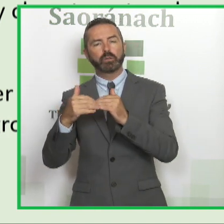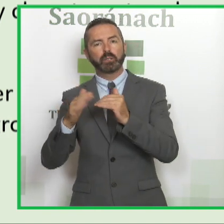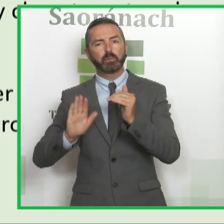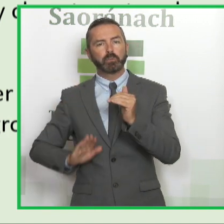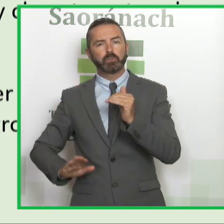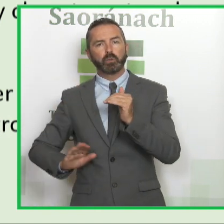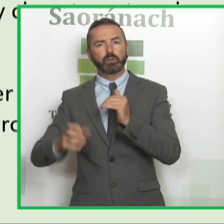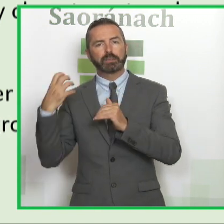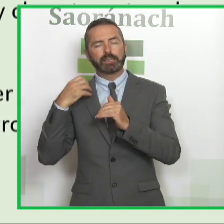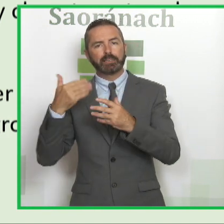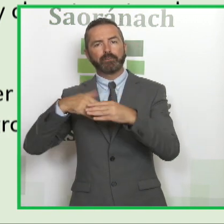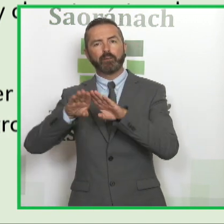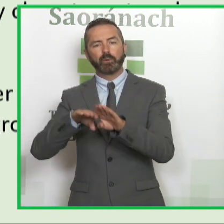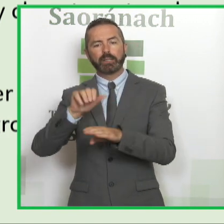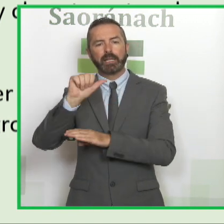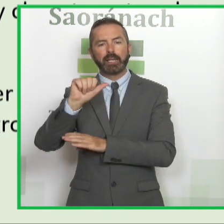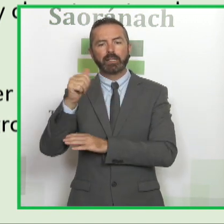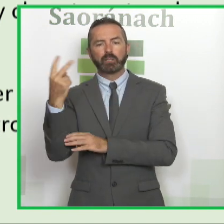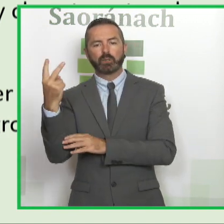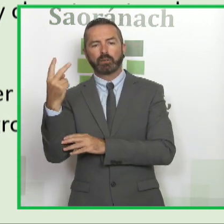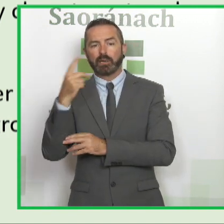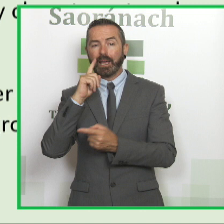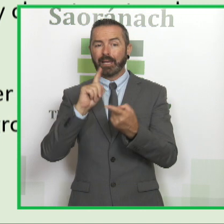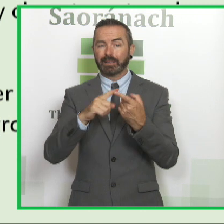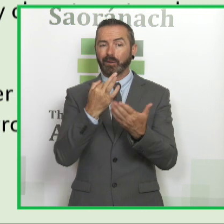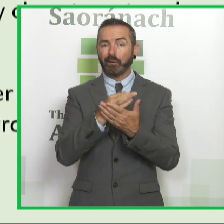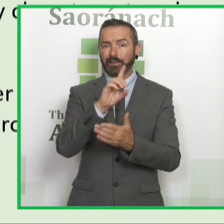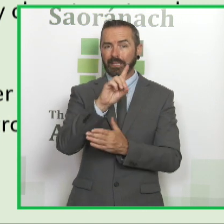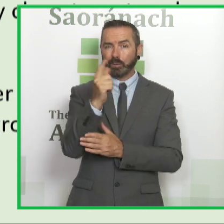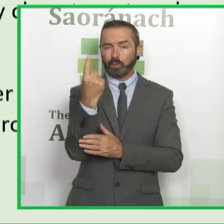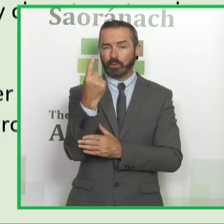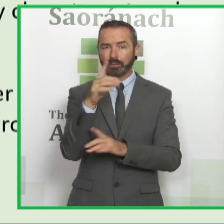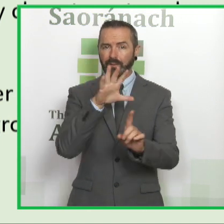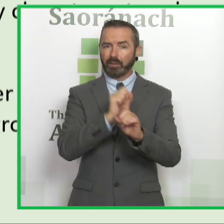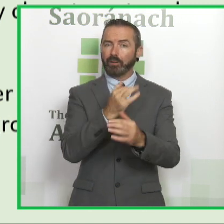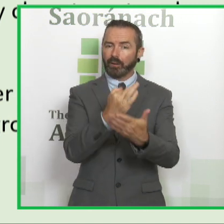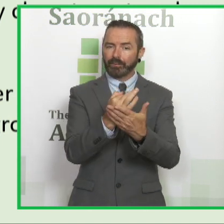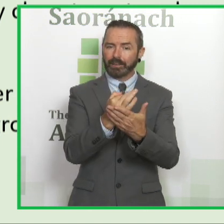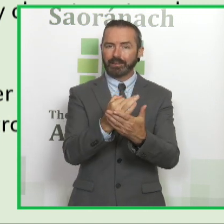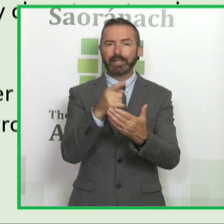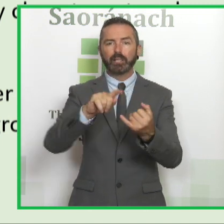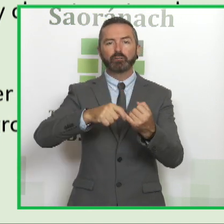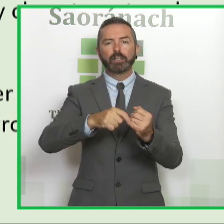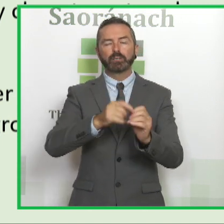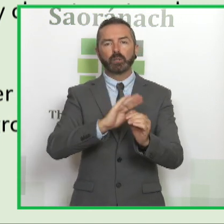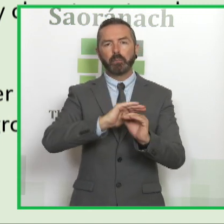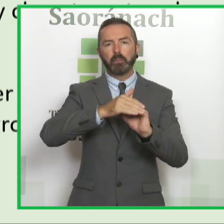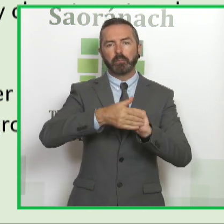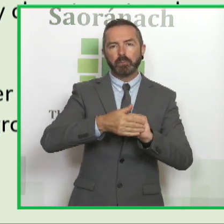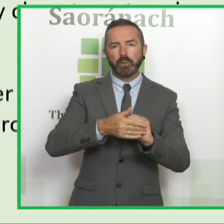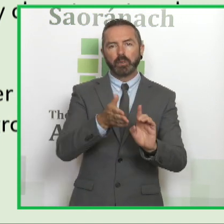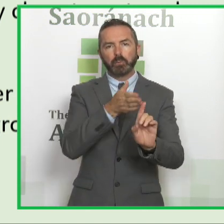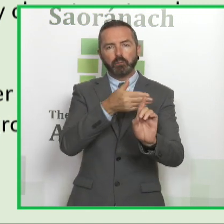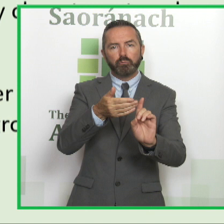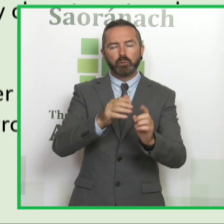network leader. He also gets caught a lot. This individual recruits and grooms children into the network. And it's